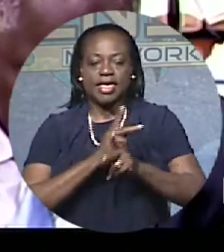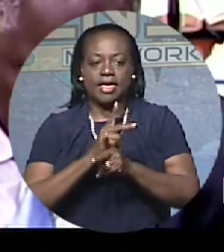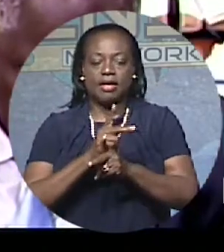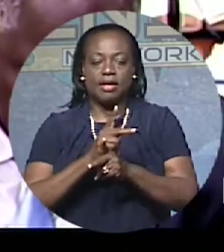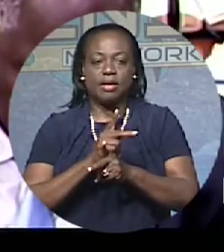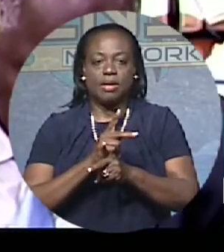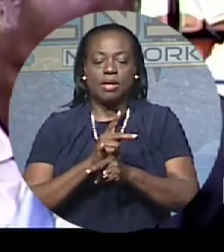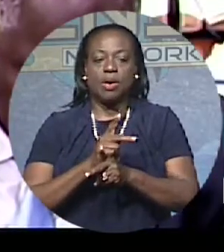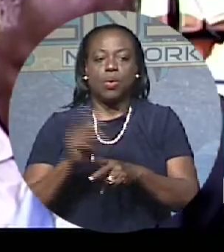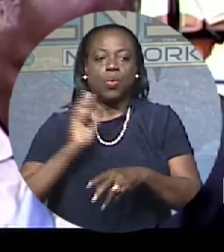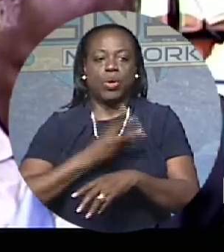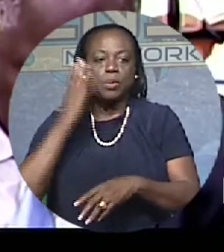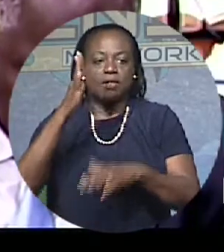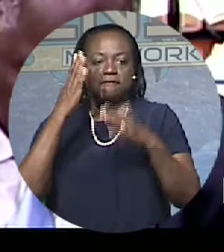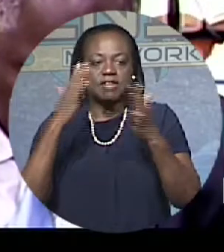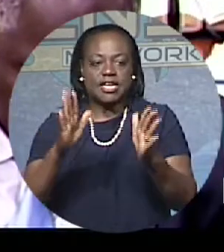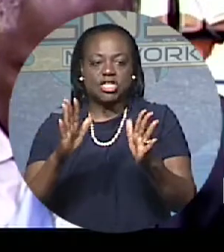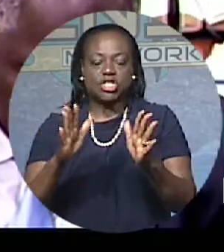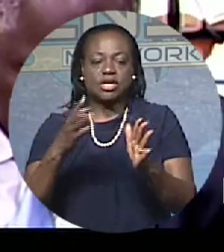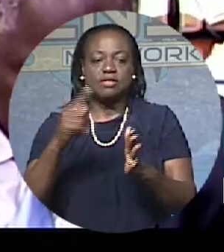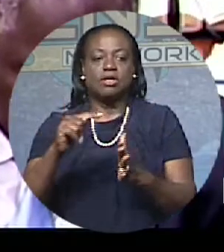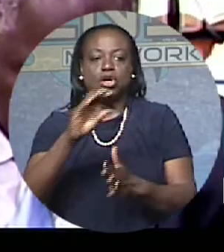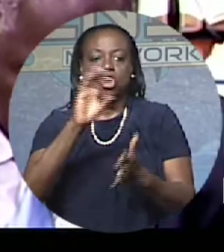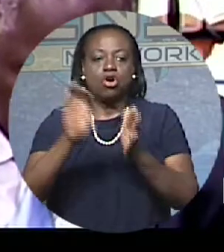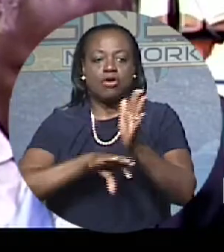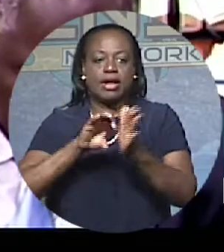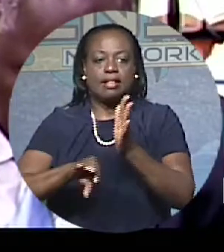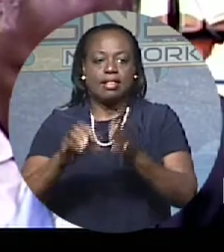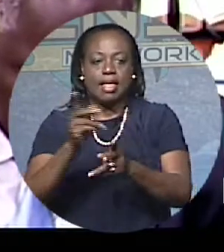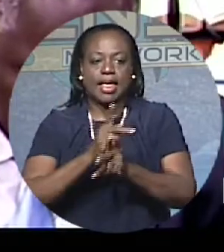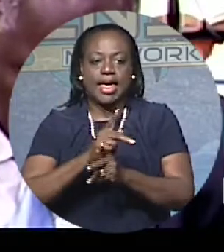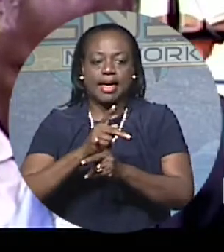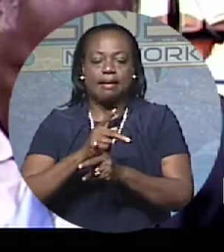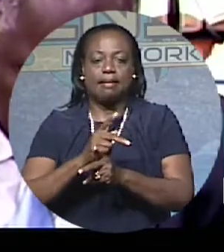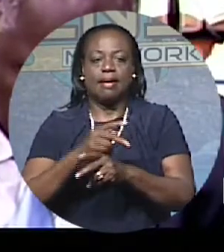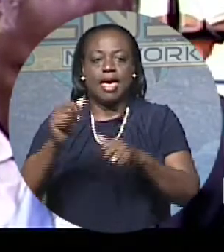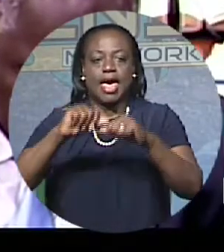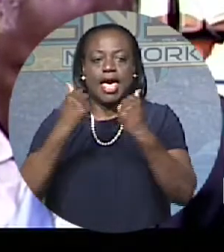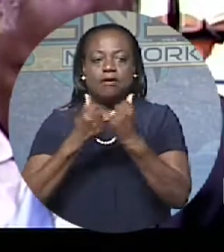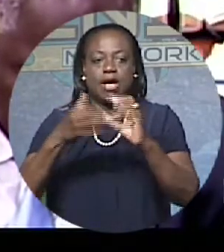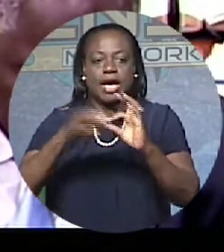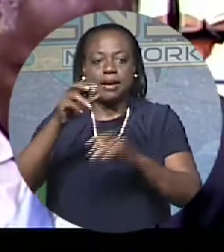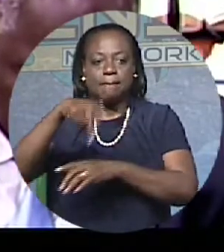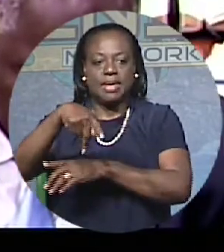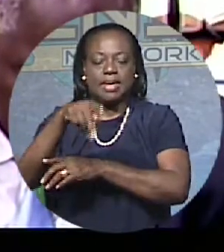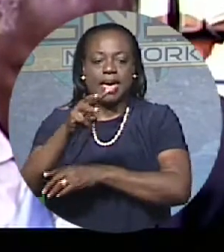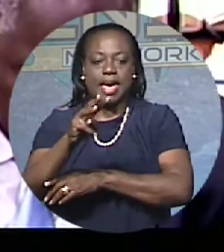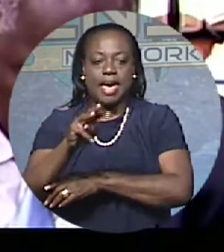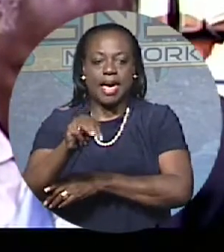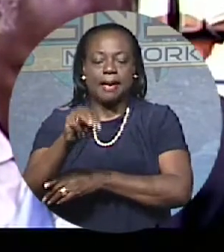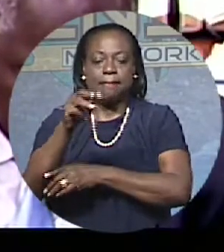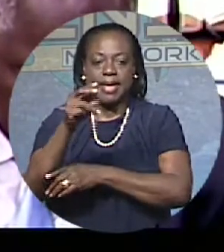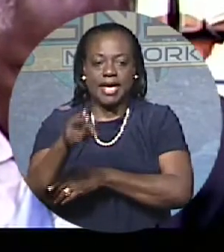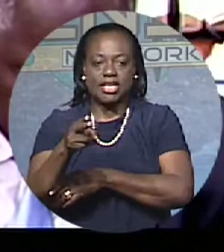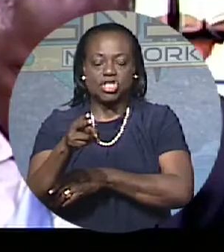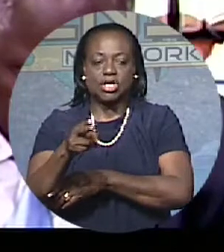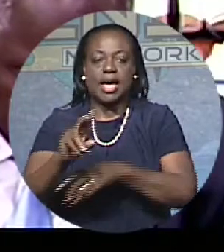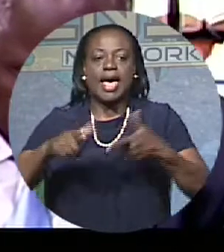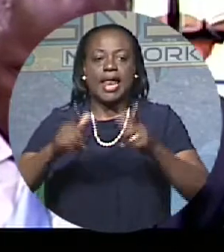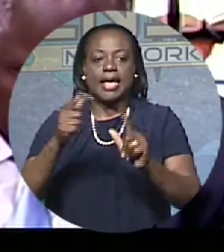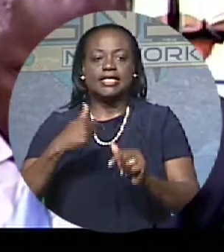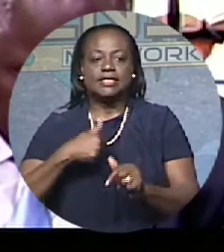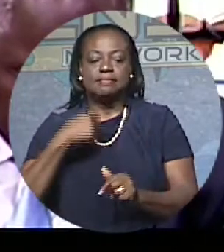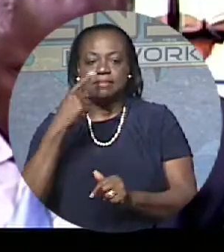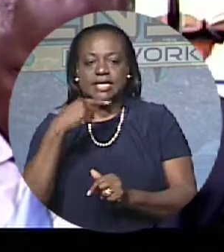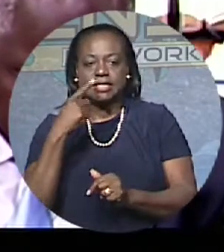the completion of the critical care block at the Princess Margaret Hospital. And Mr. Speaker, let me say this, but I listened